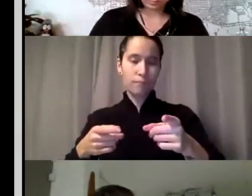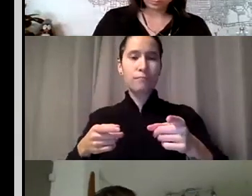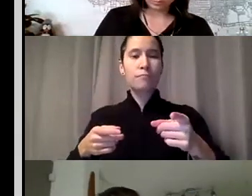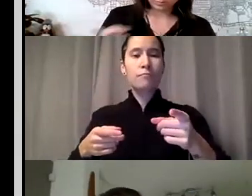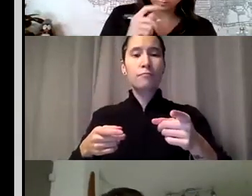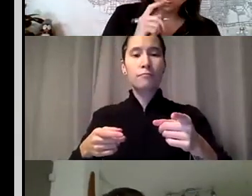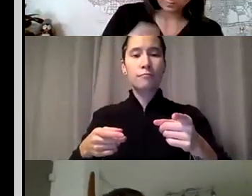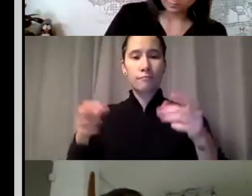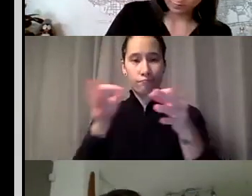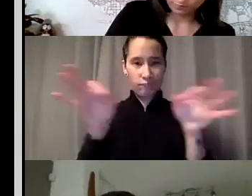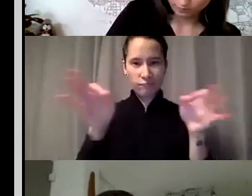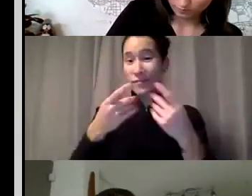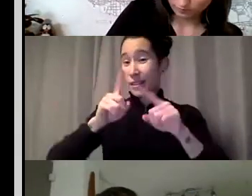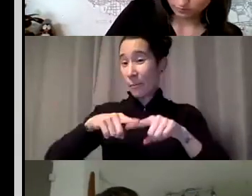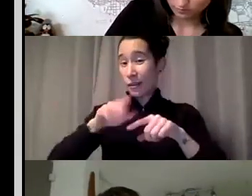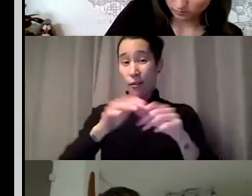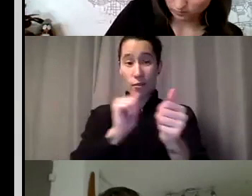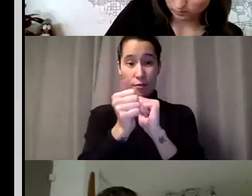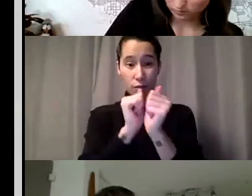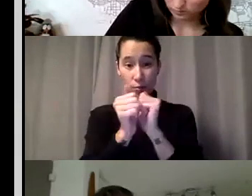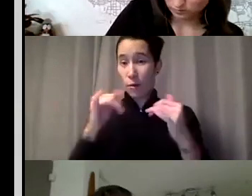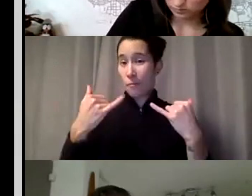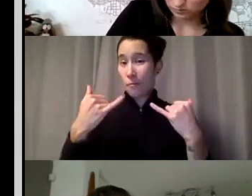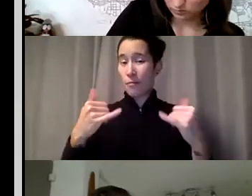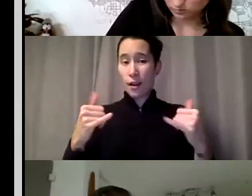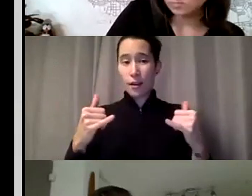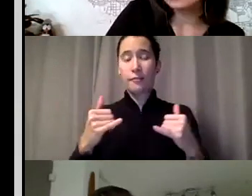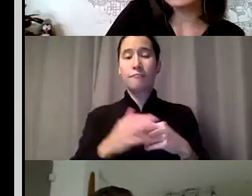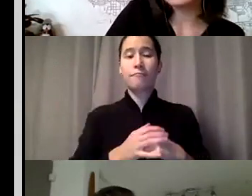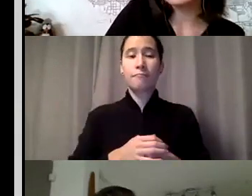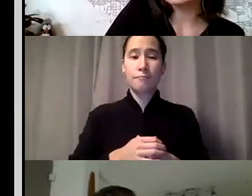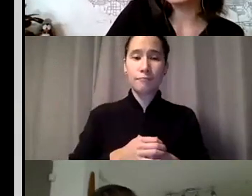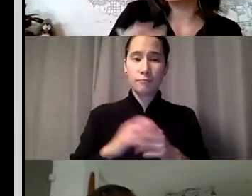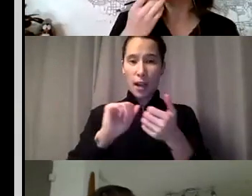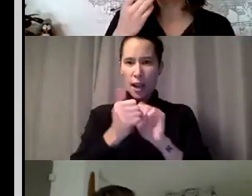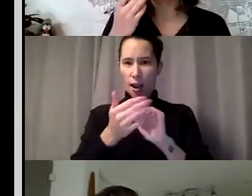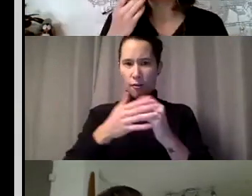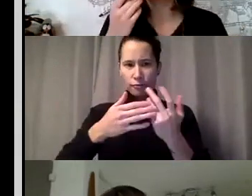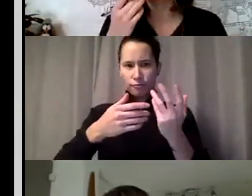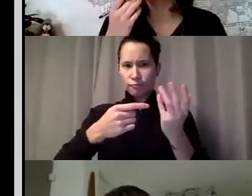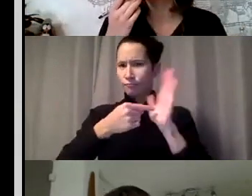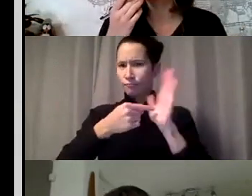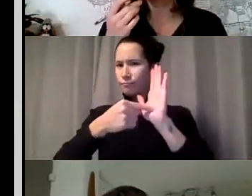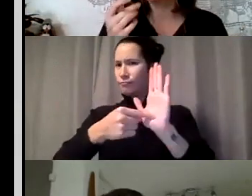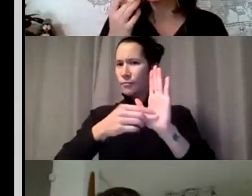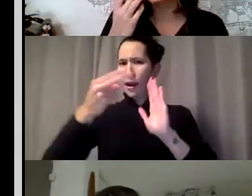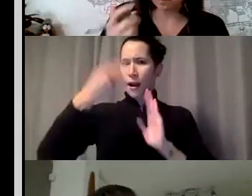Depending on what sport you are from and how you define high performance can vary.